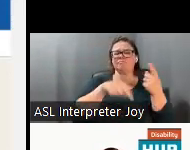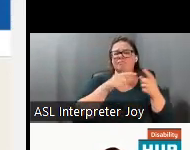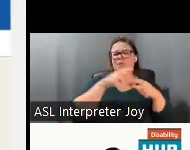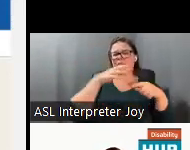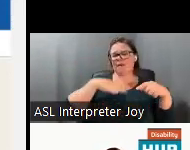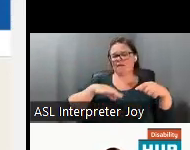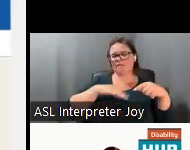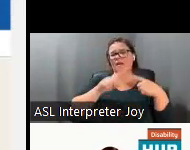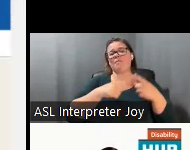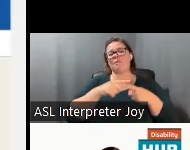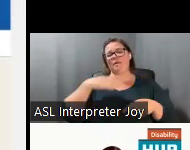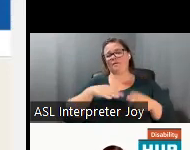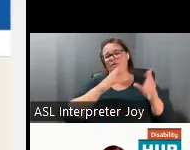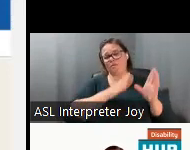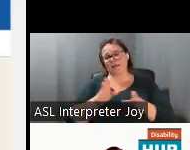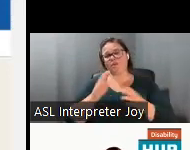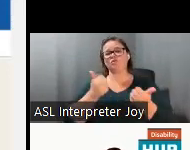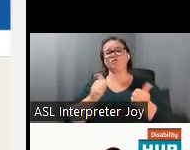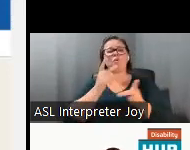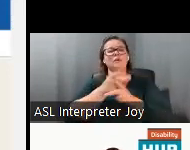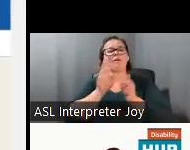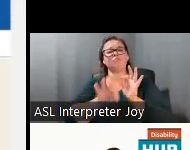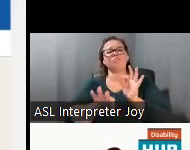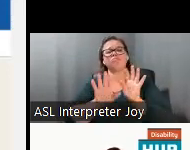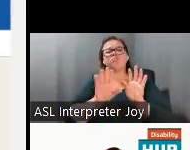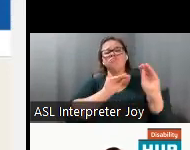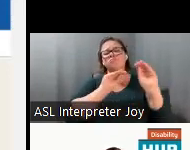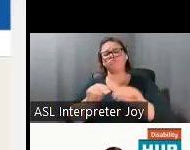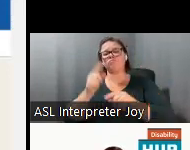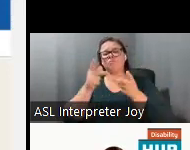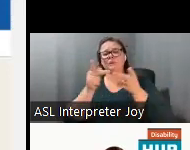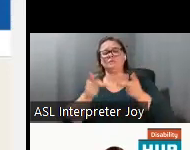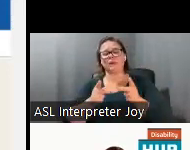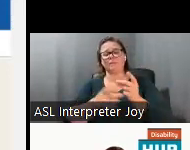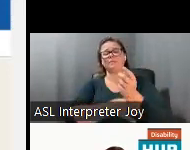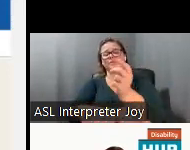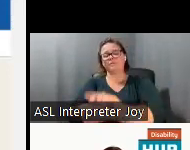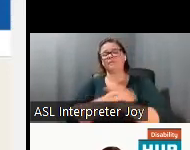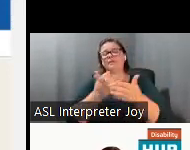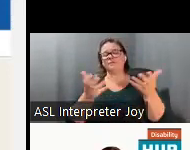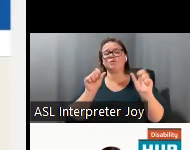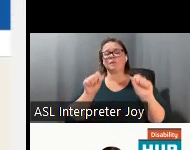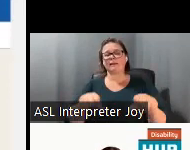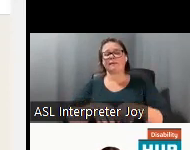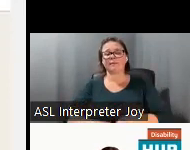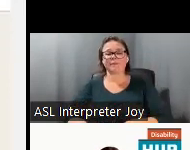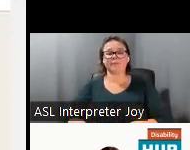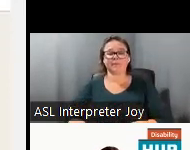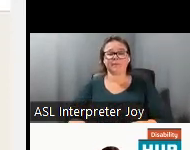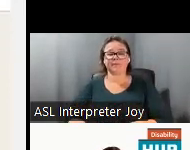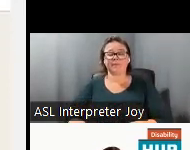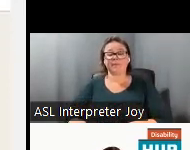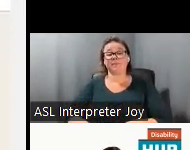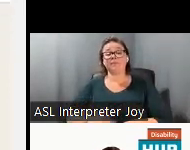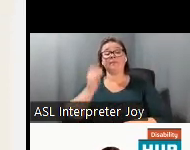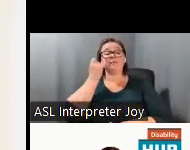and about benefit planning, plain language, and put it in one spot as much as we possibly can. If I scroll